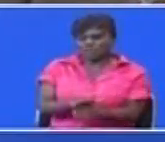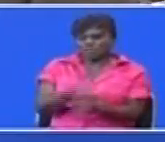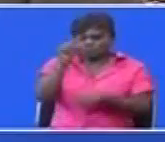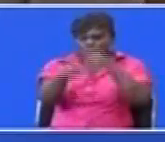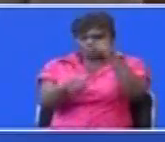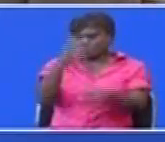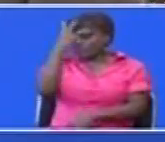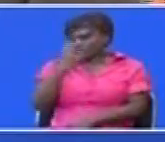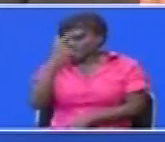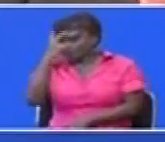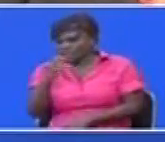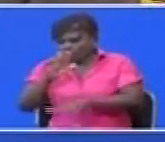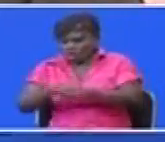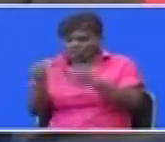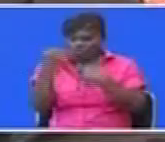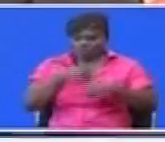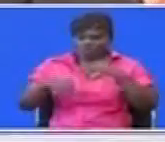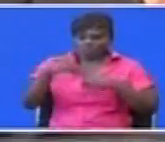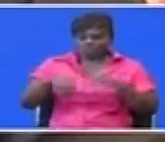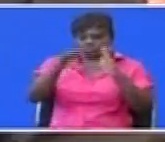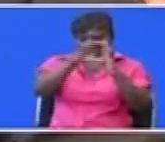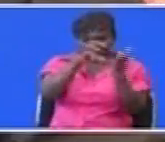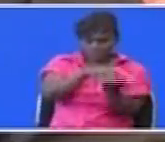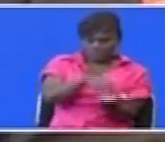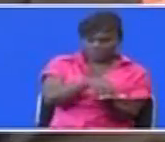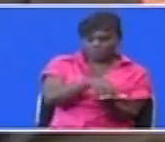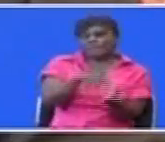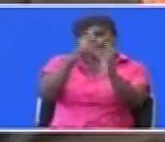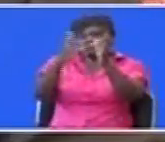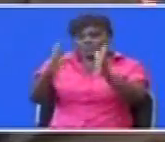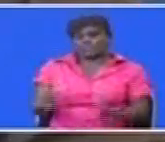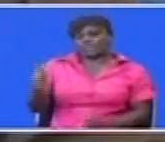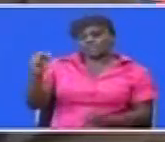prosecutions of suspects on those corruption cases. Patrick Amimo, KTN News, Nairobi.